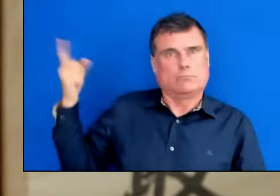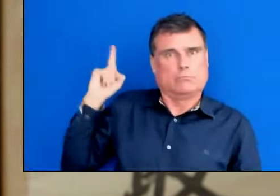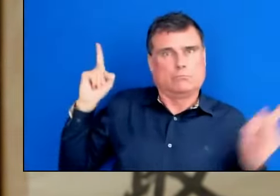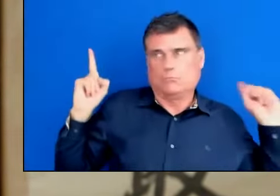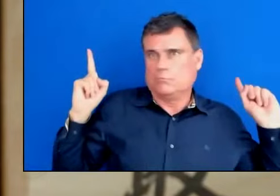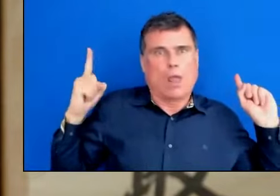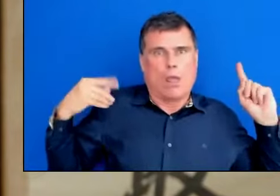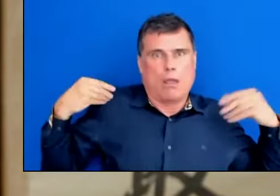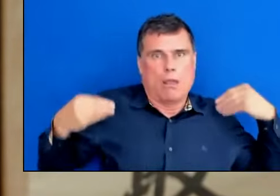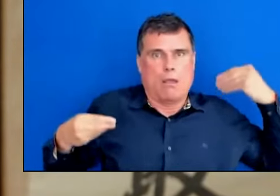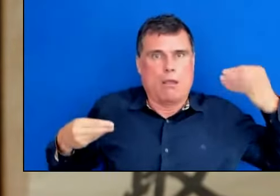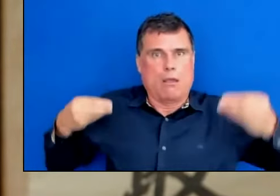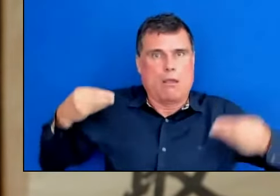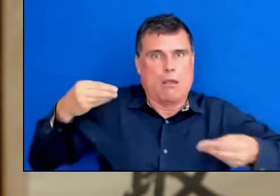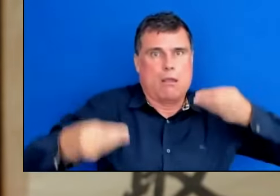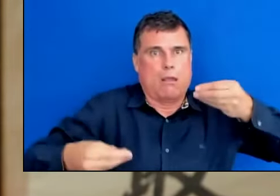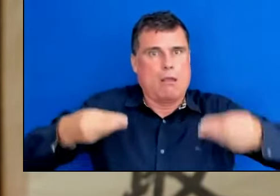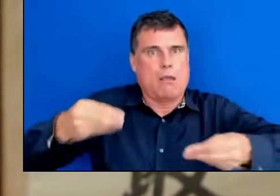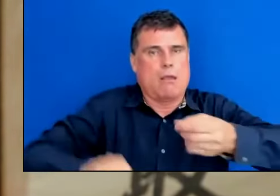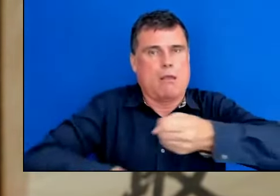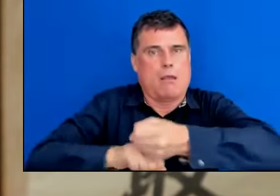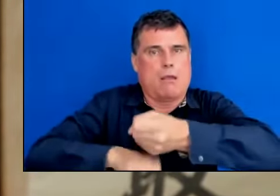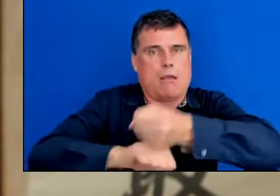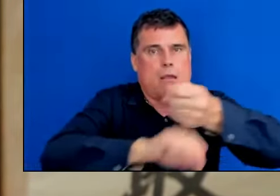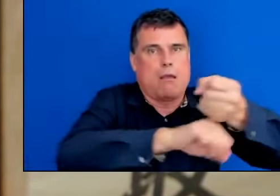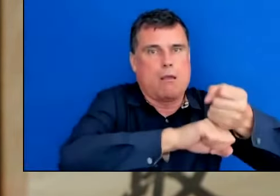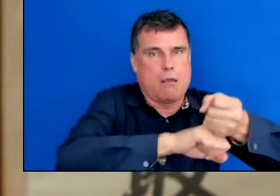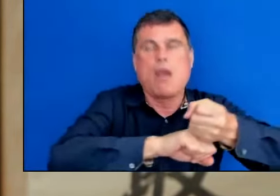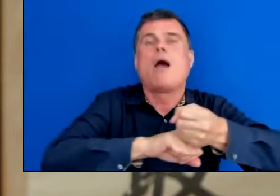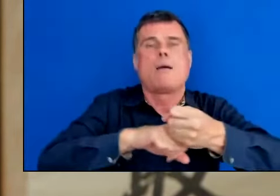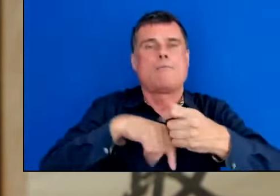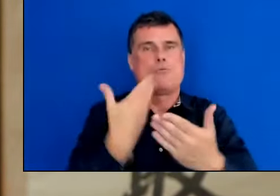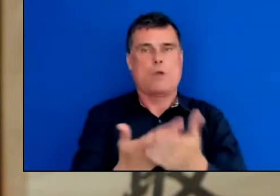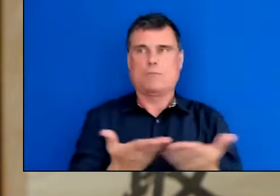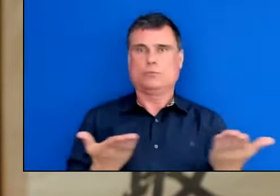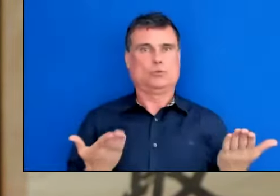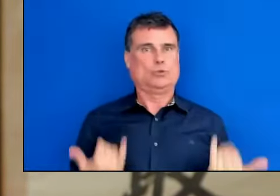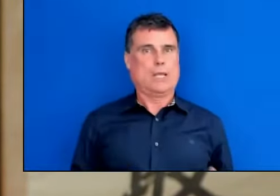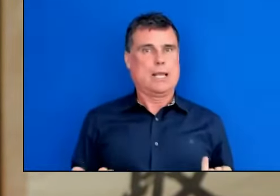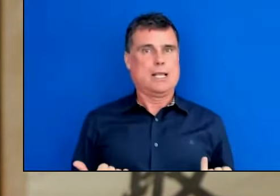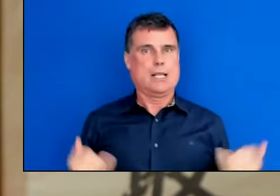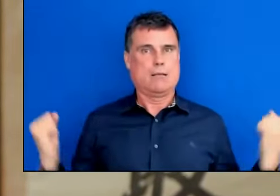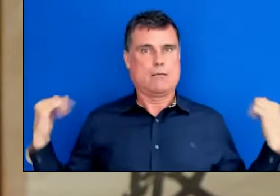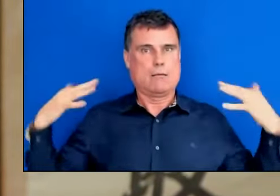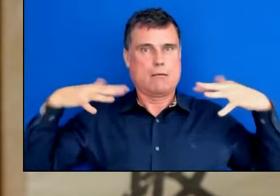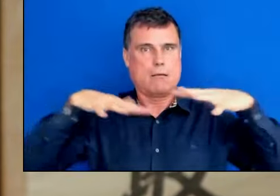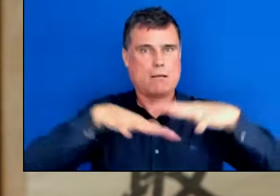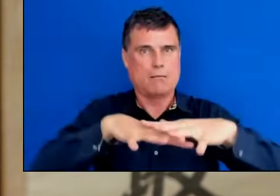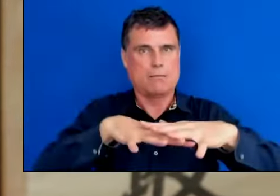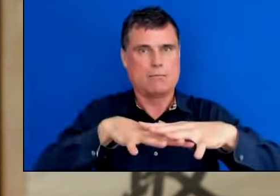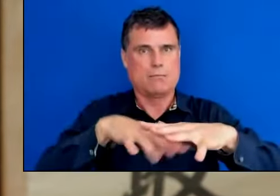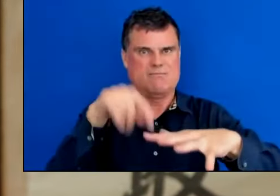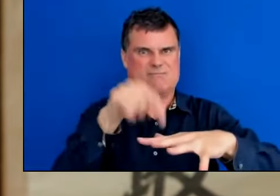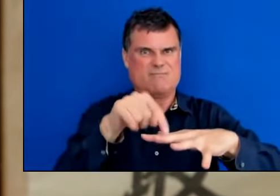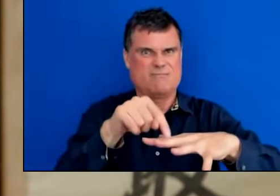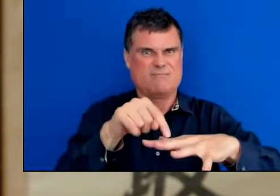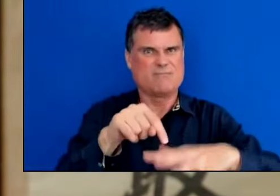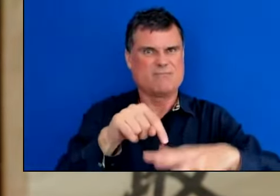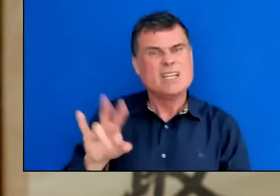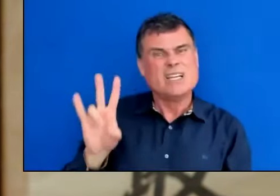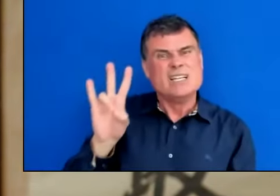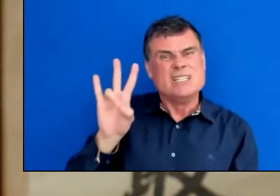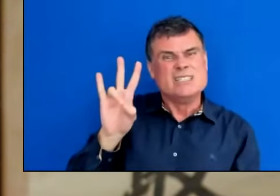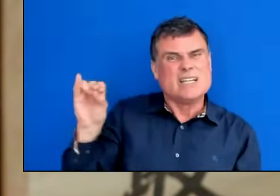certainly stood on a lot of shoulders to get to that point. So thank you for bringing that up. So then we had 70